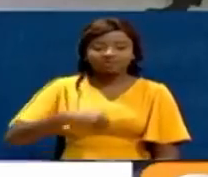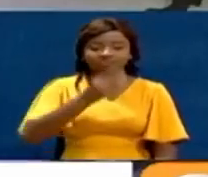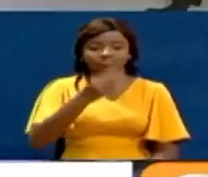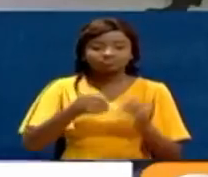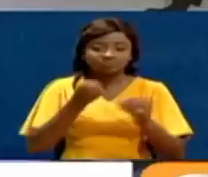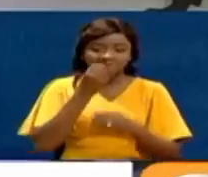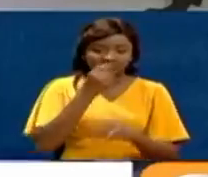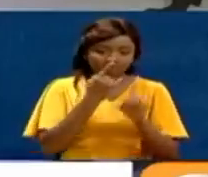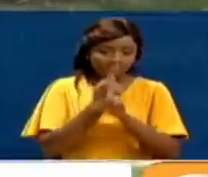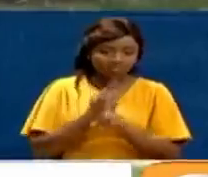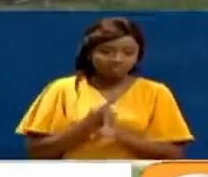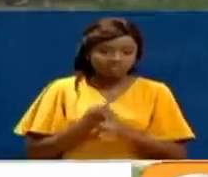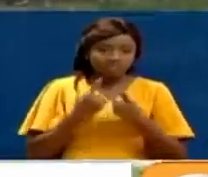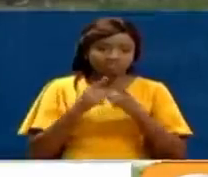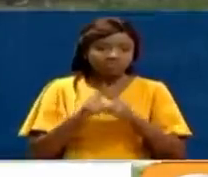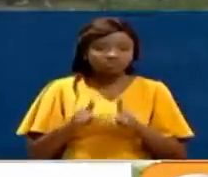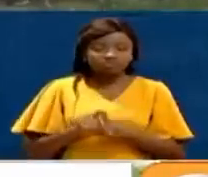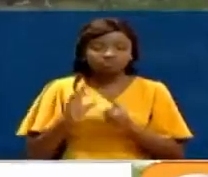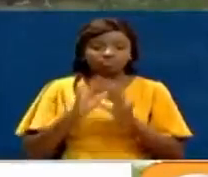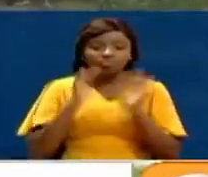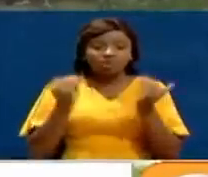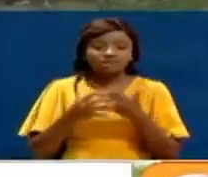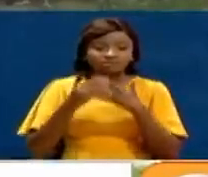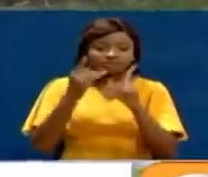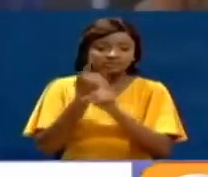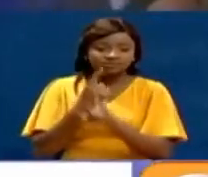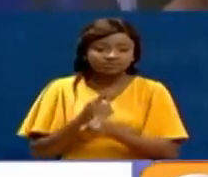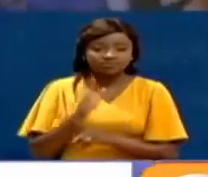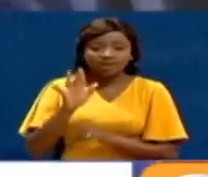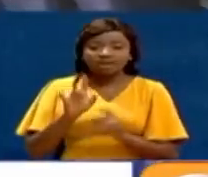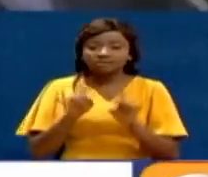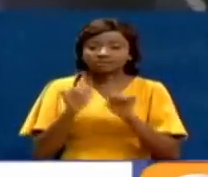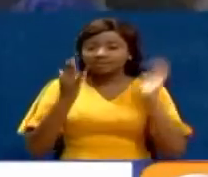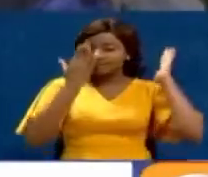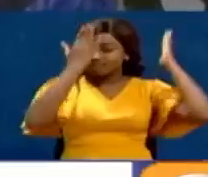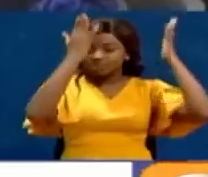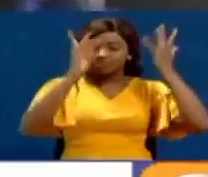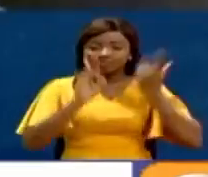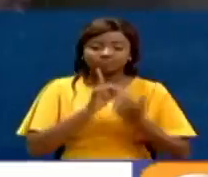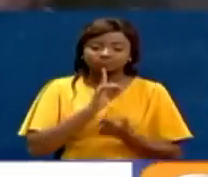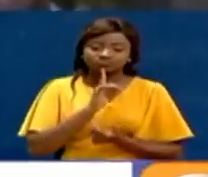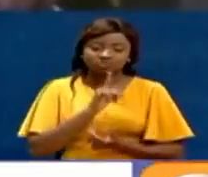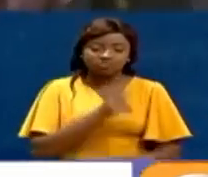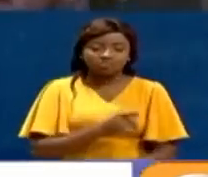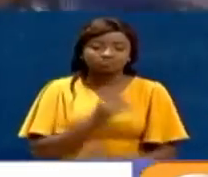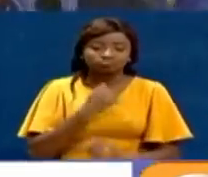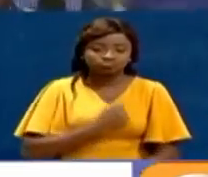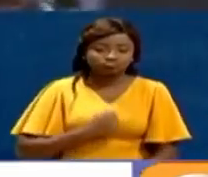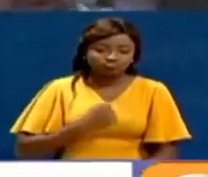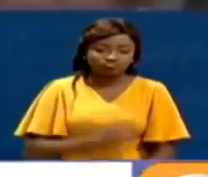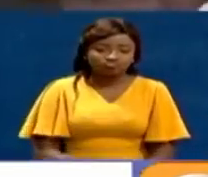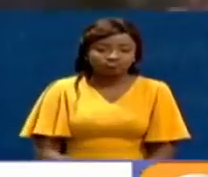daffodils. Major athletes and world leaders, including Argentine-born Pope Francis, have paid tribute to Maradona.